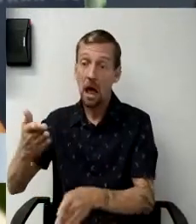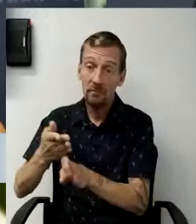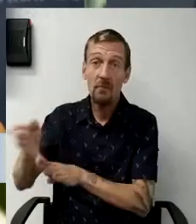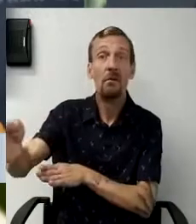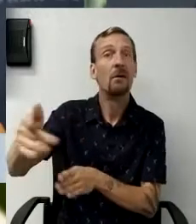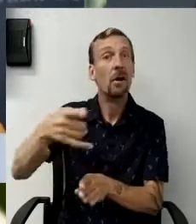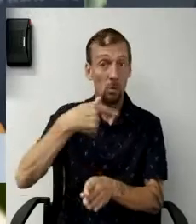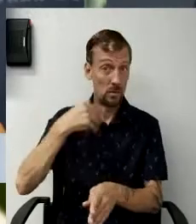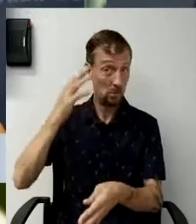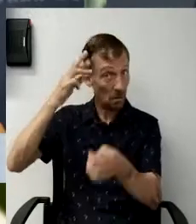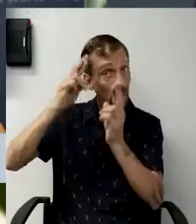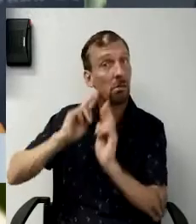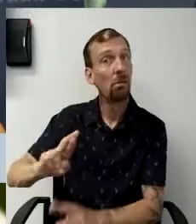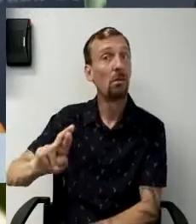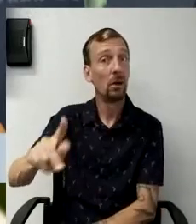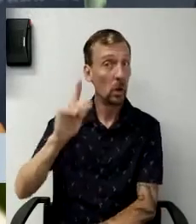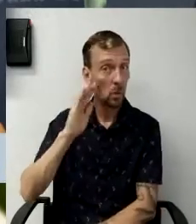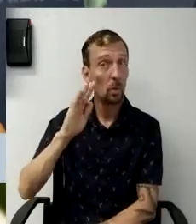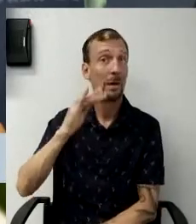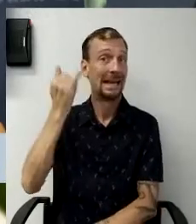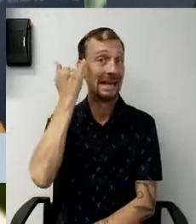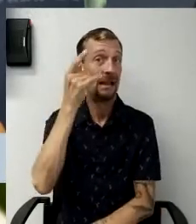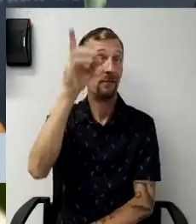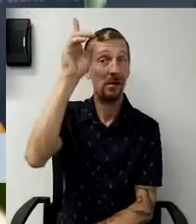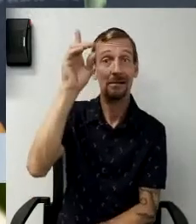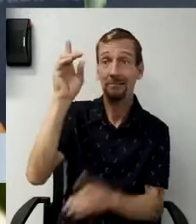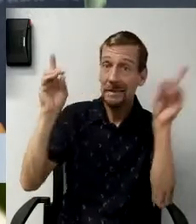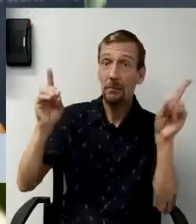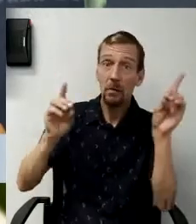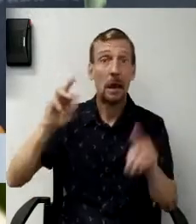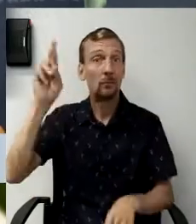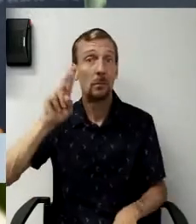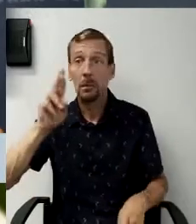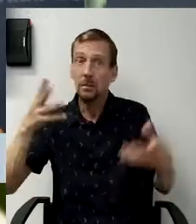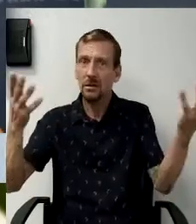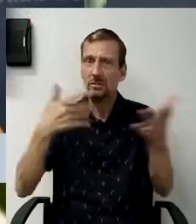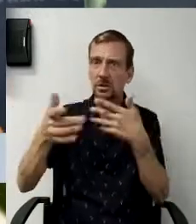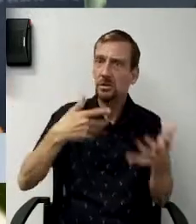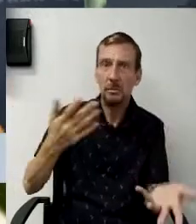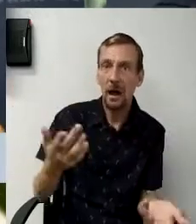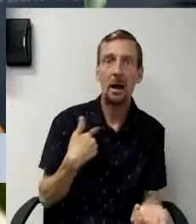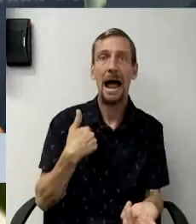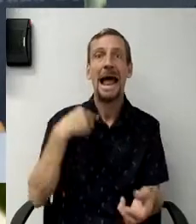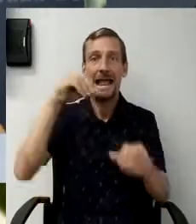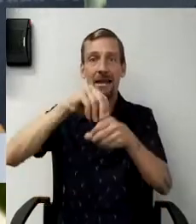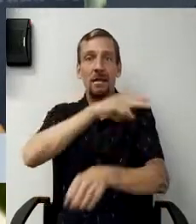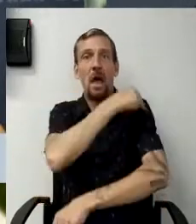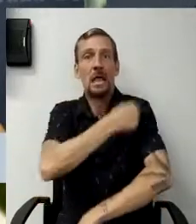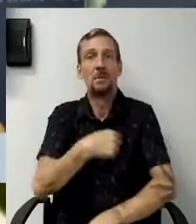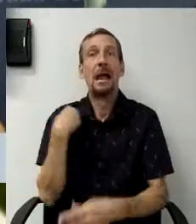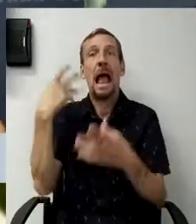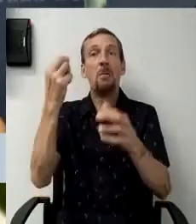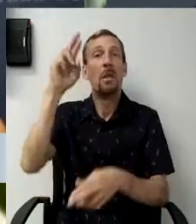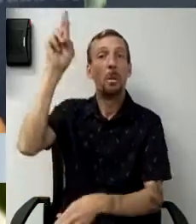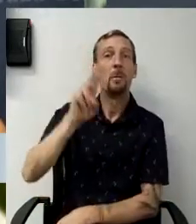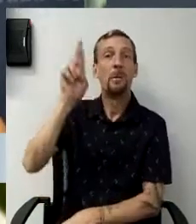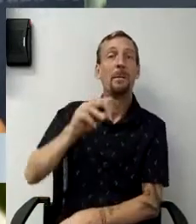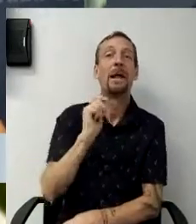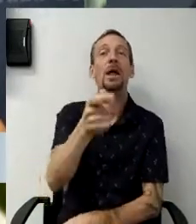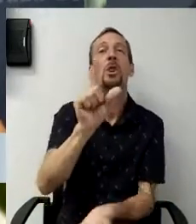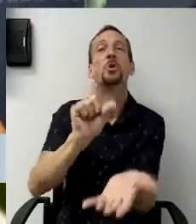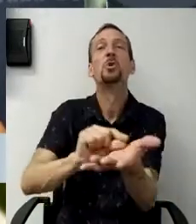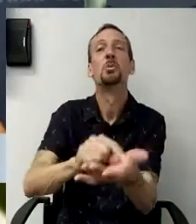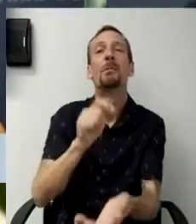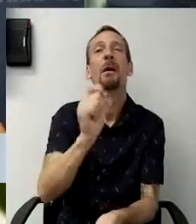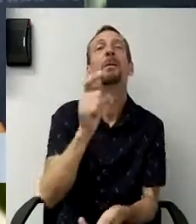I suppose if you were a Democrat or a Republican while I'm in the hospital, I want to get the Republican newspaper or the Democrat